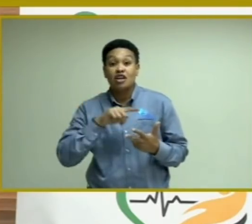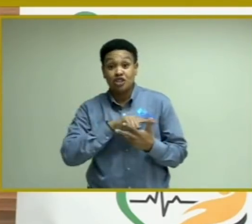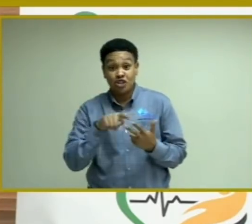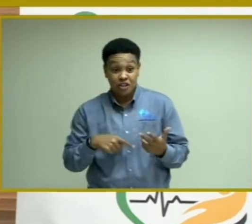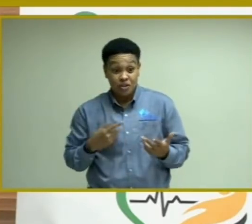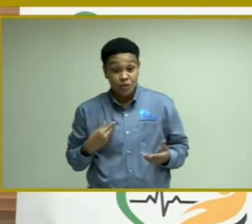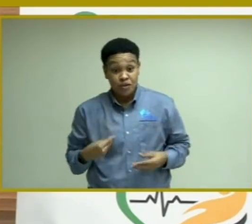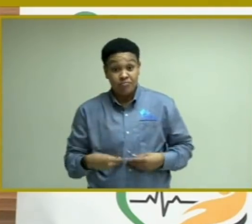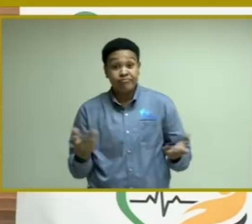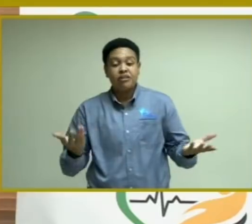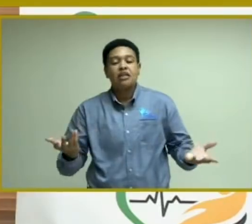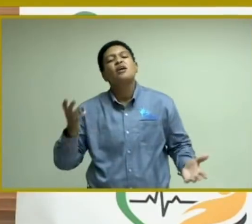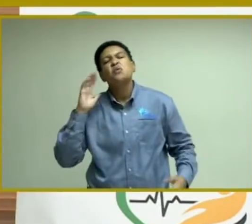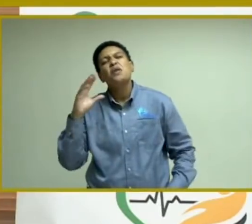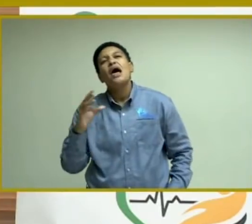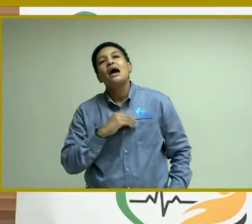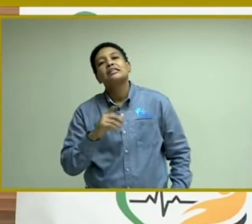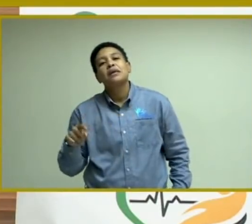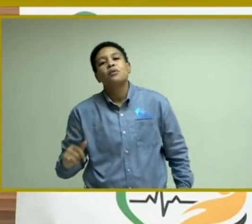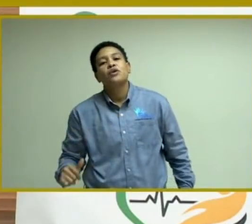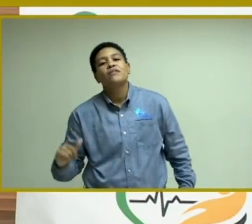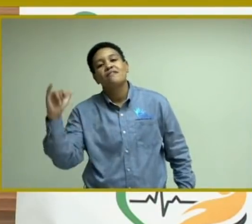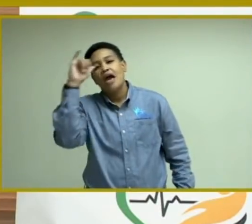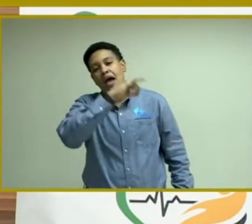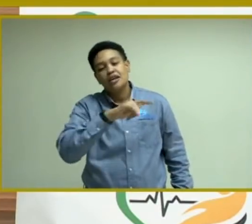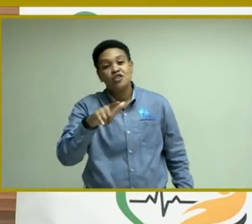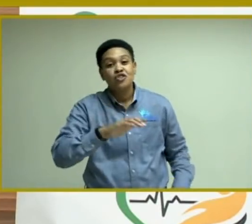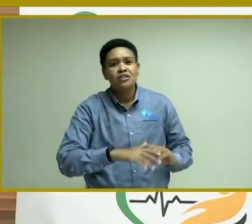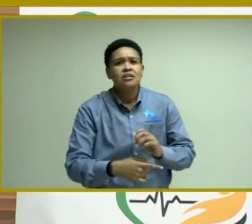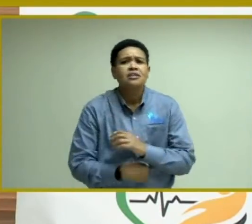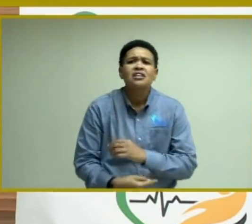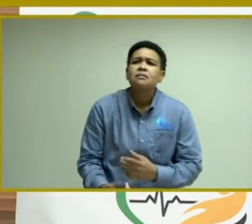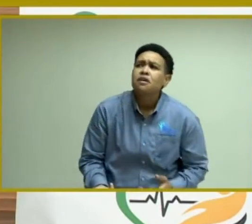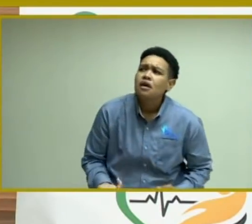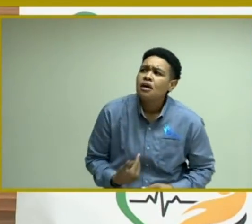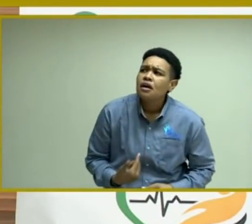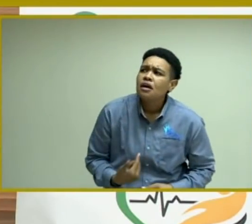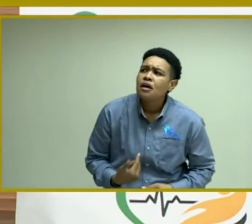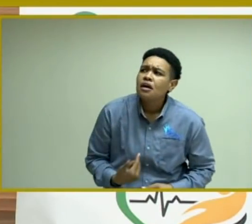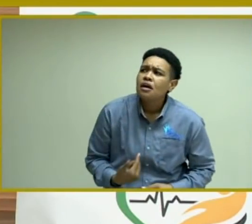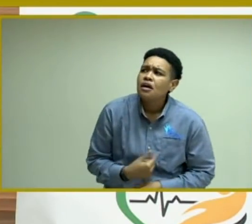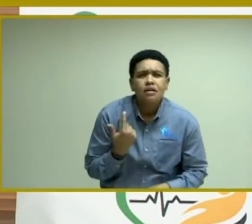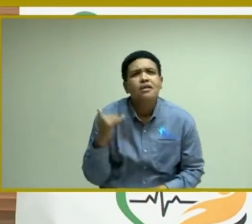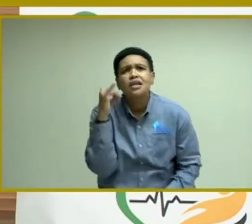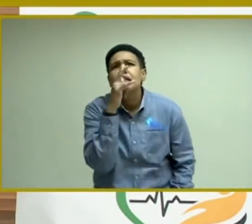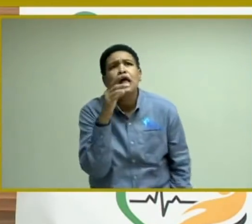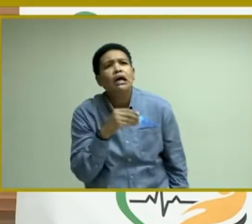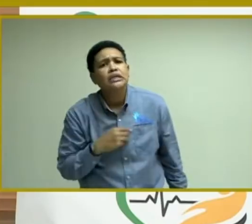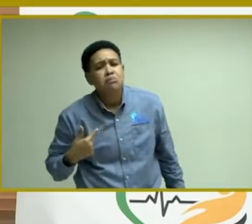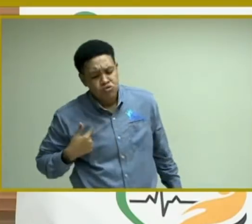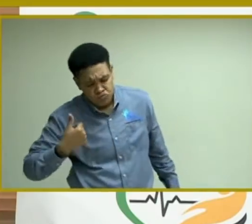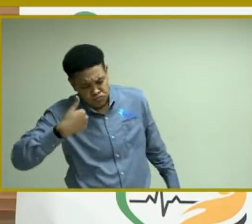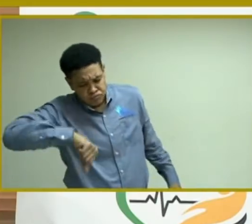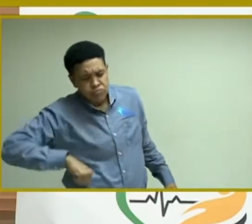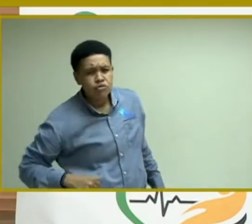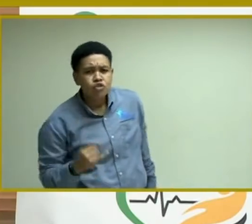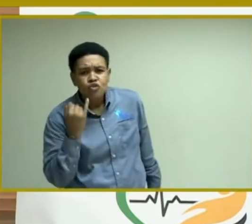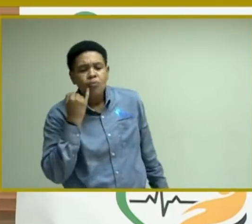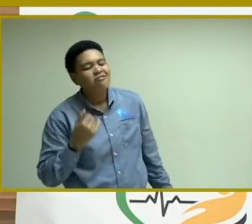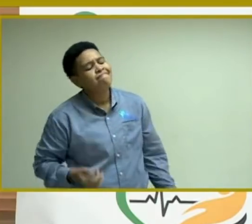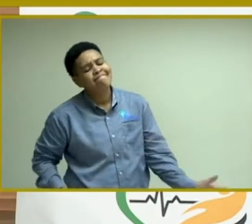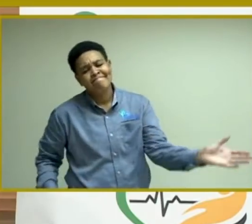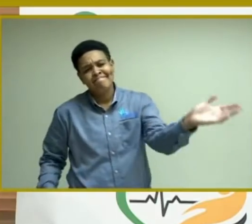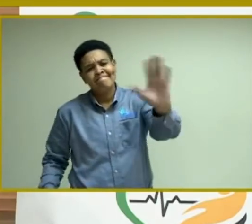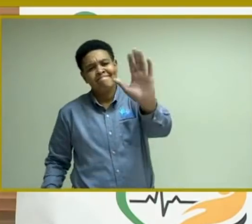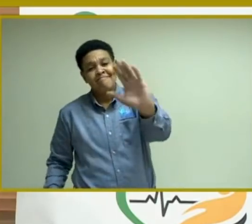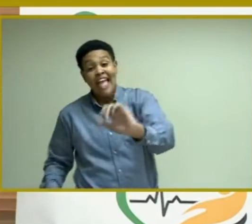would be accepted. So Jamaicans don't have to be concerned about that once they take any of the vaccines that